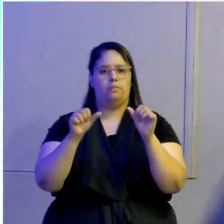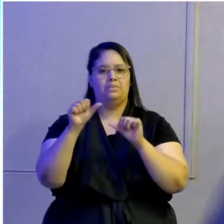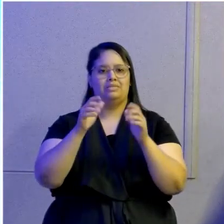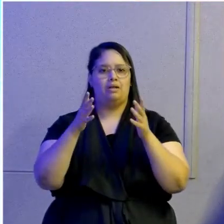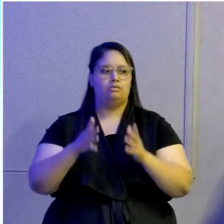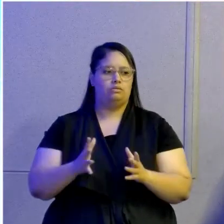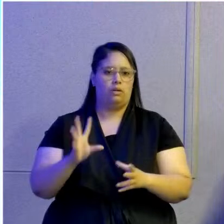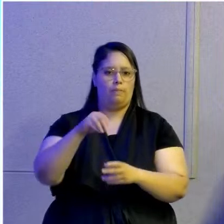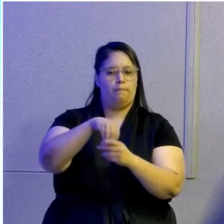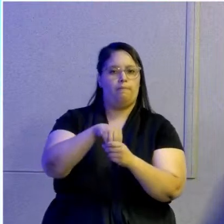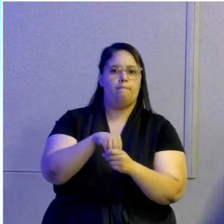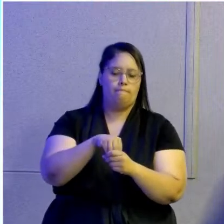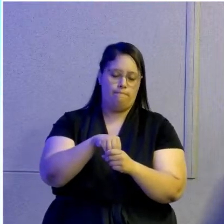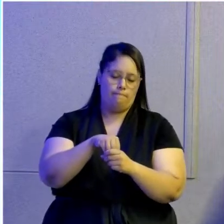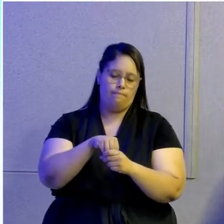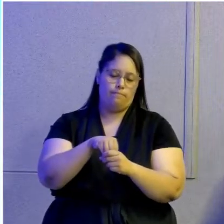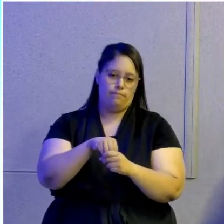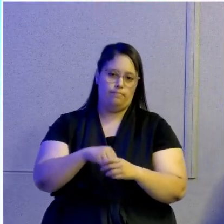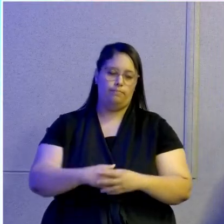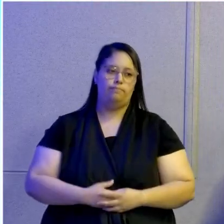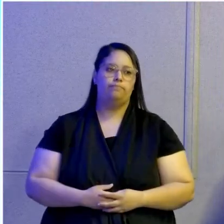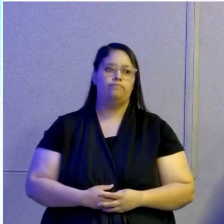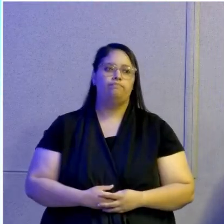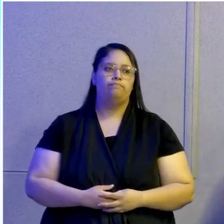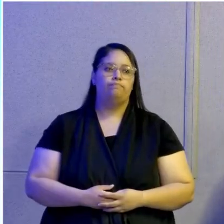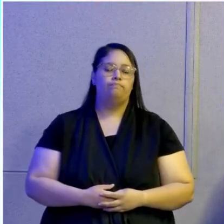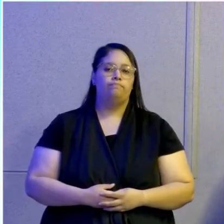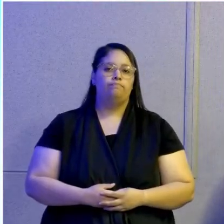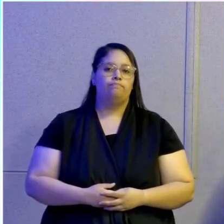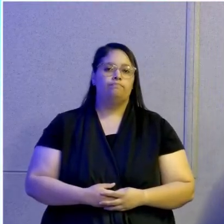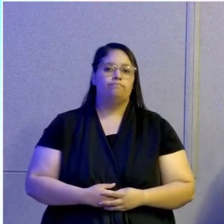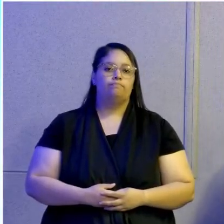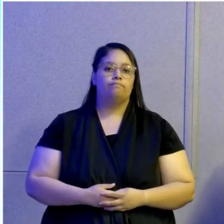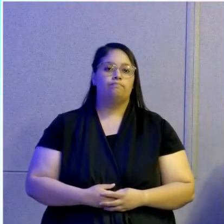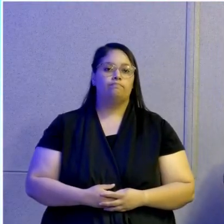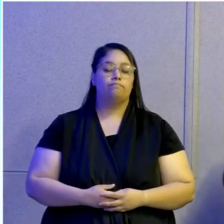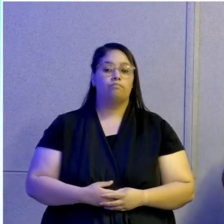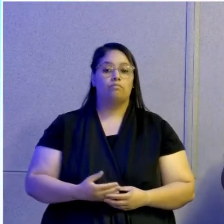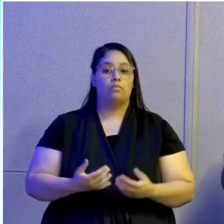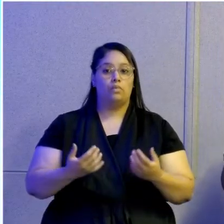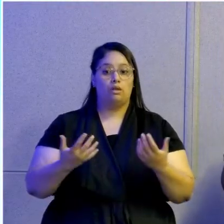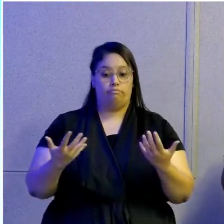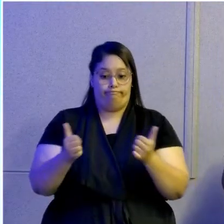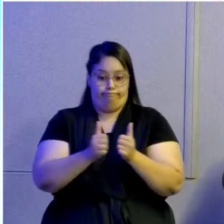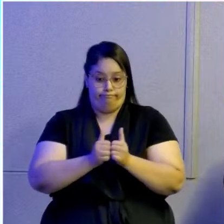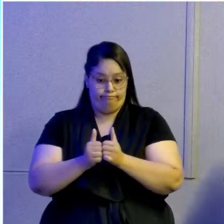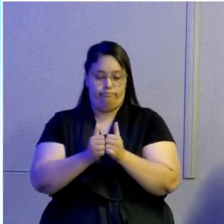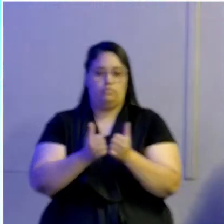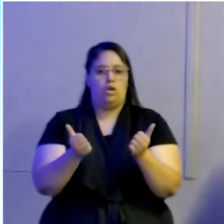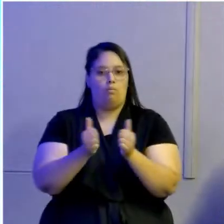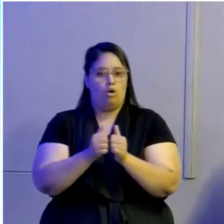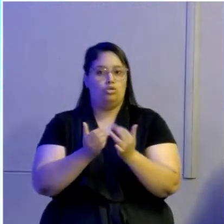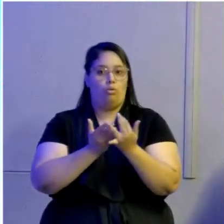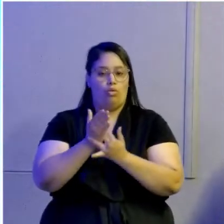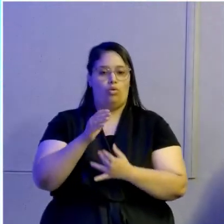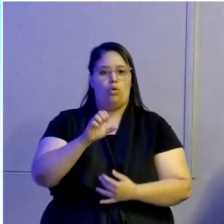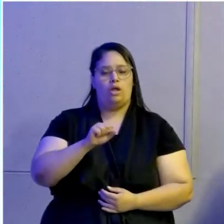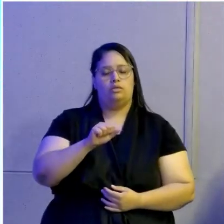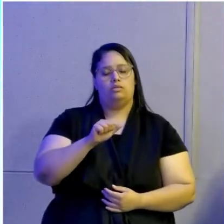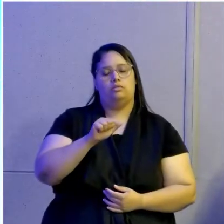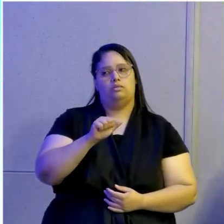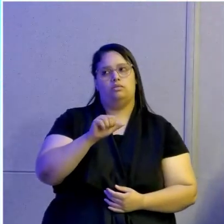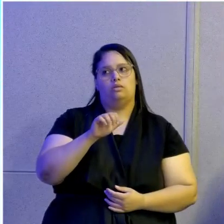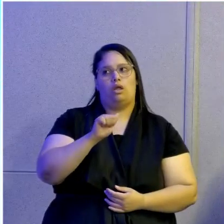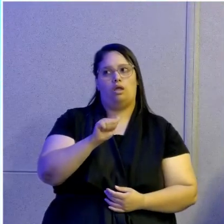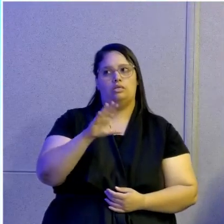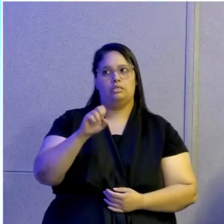But may I say this, may this partnership, may this collaboration through the SASM continues for the